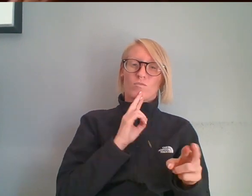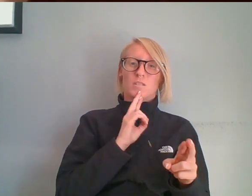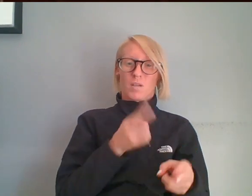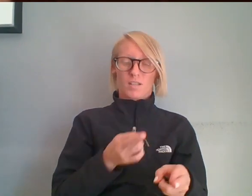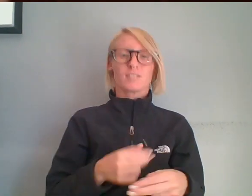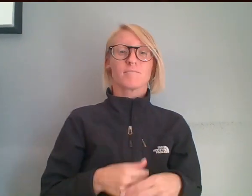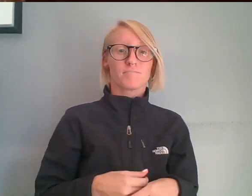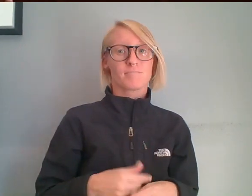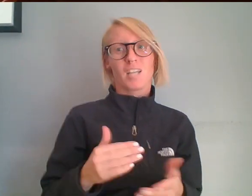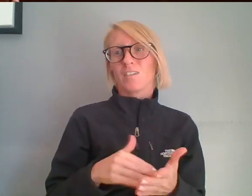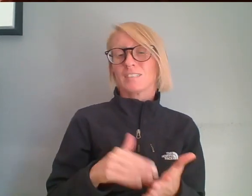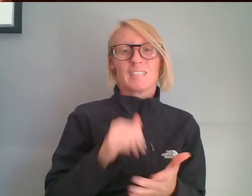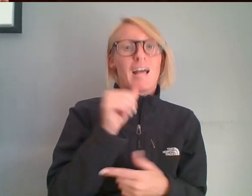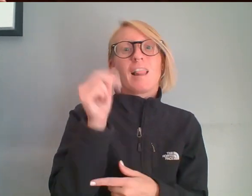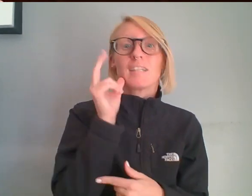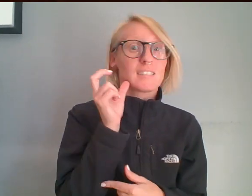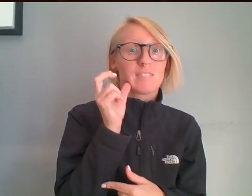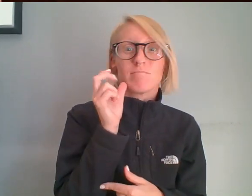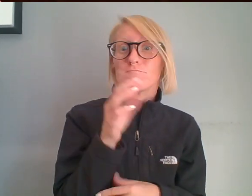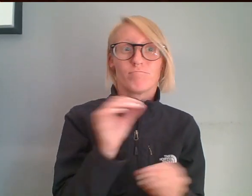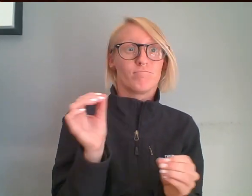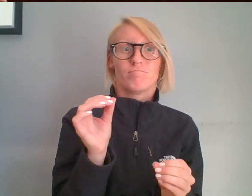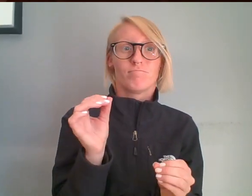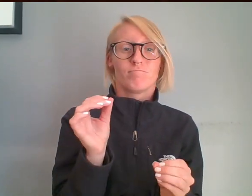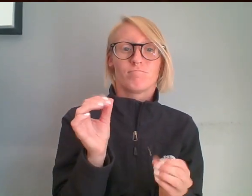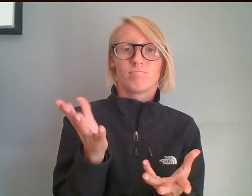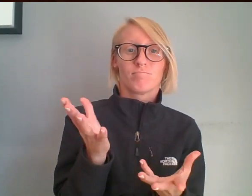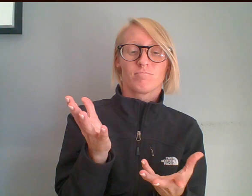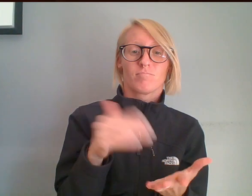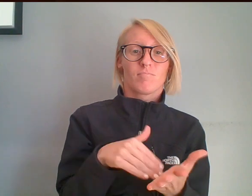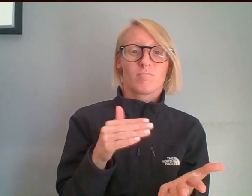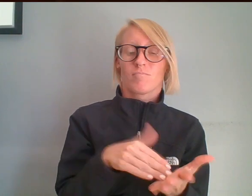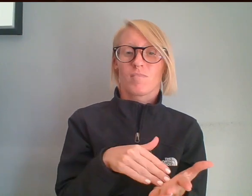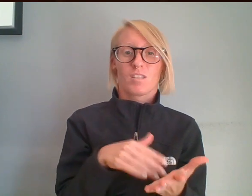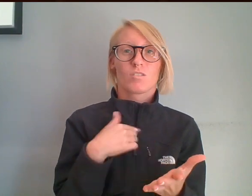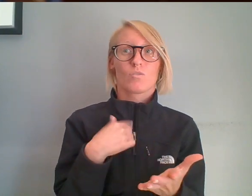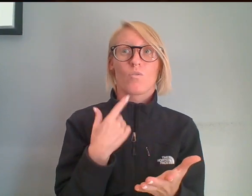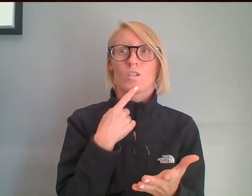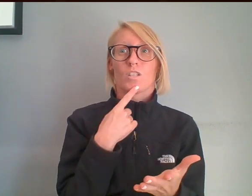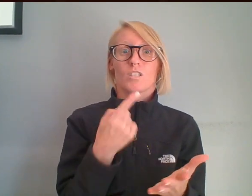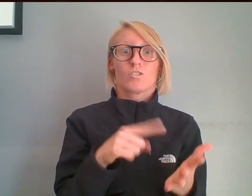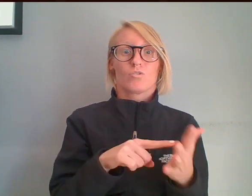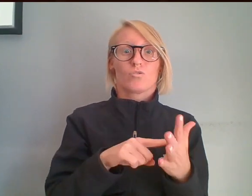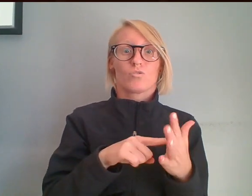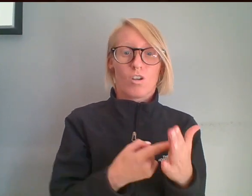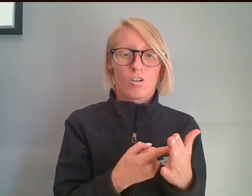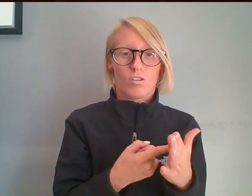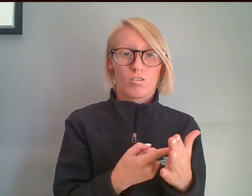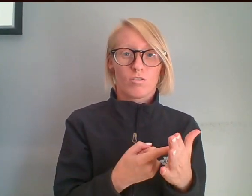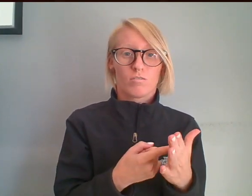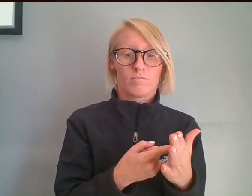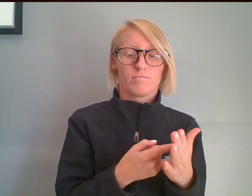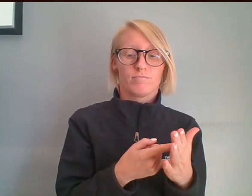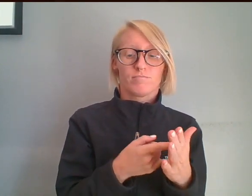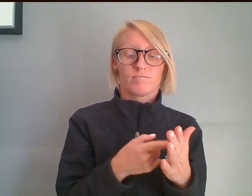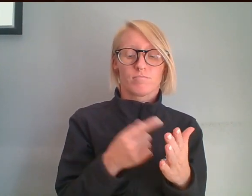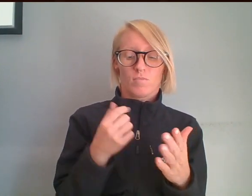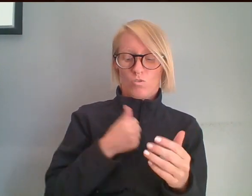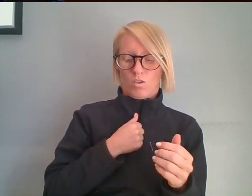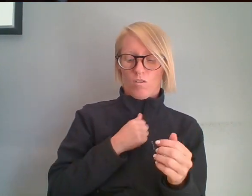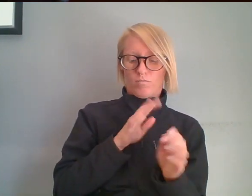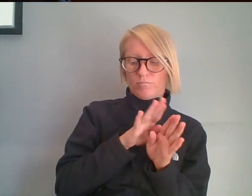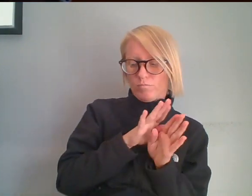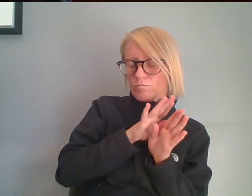We often don't listen. So we start by getting out of our own way. We